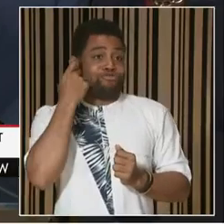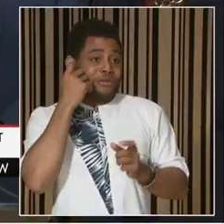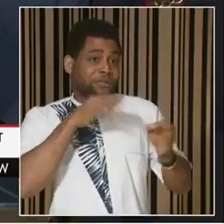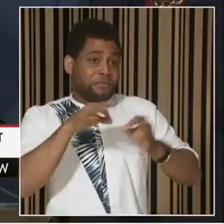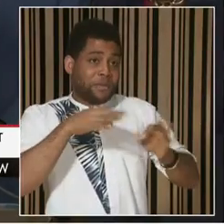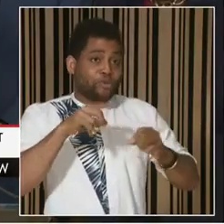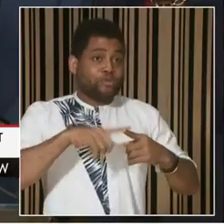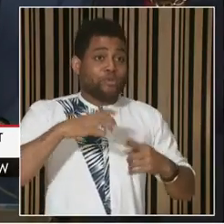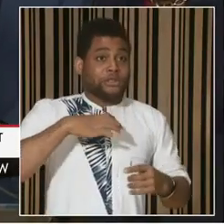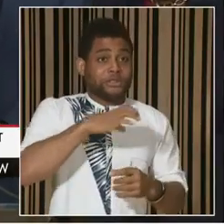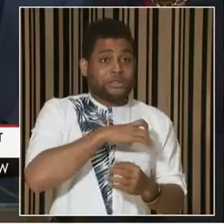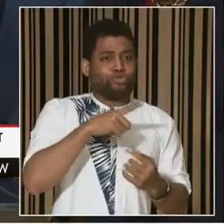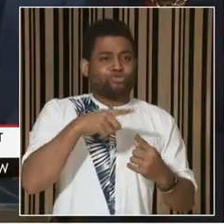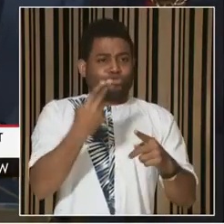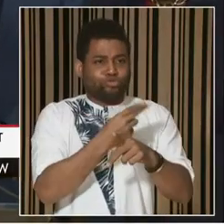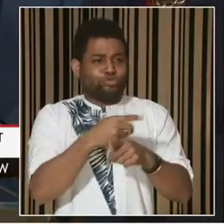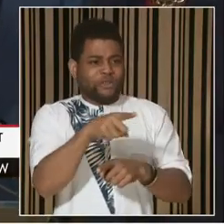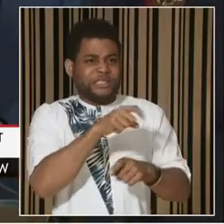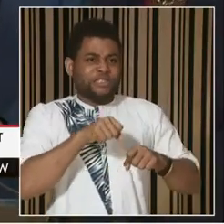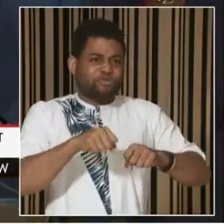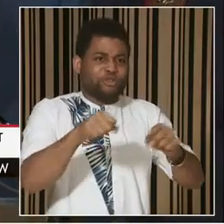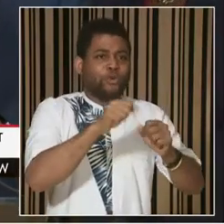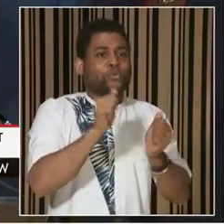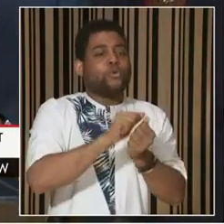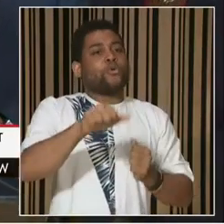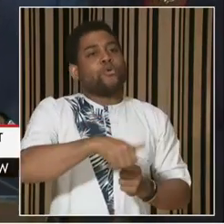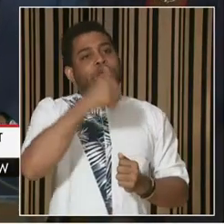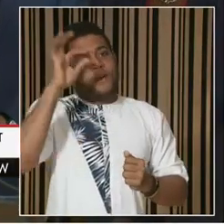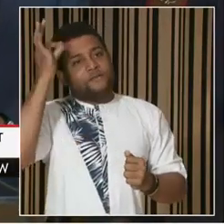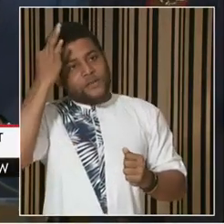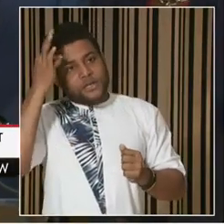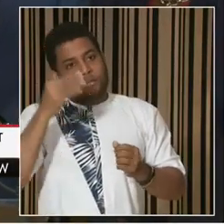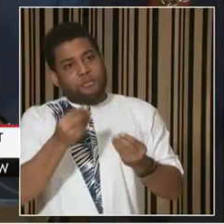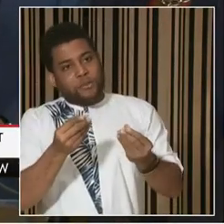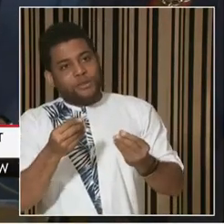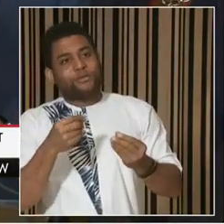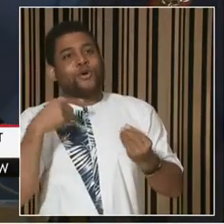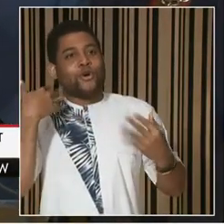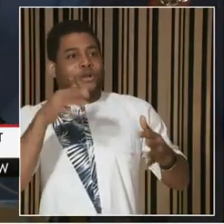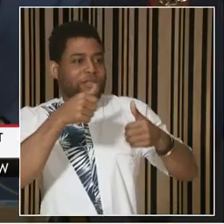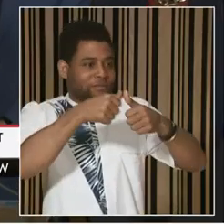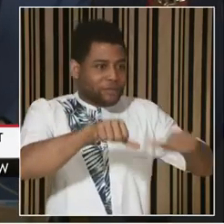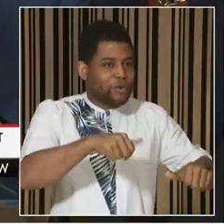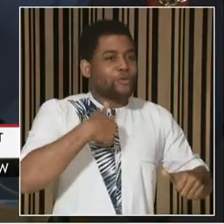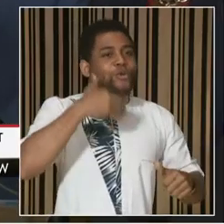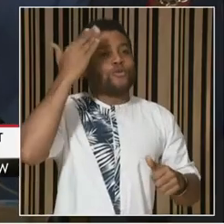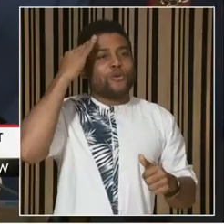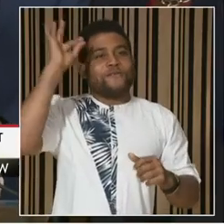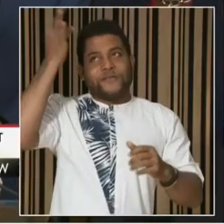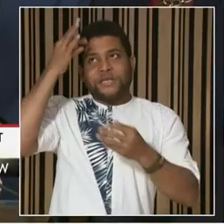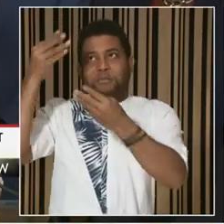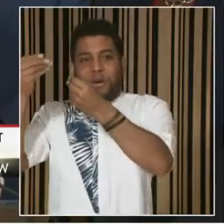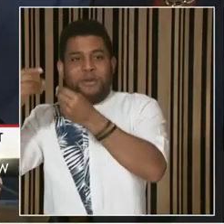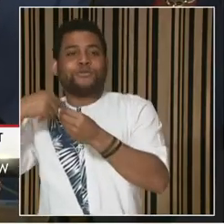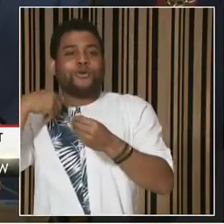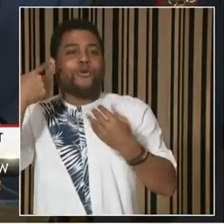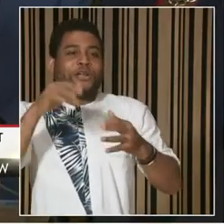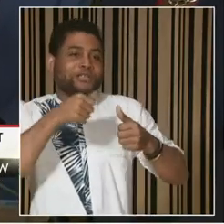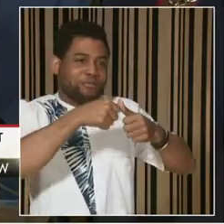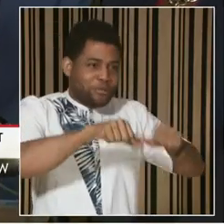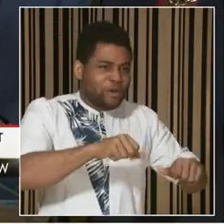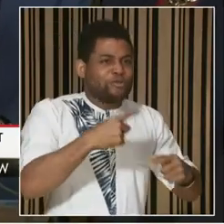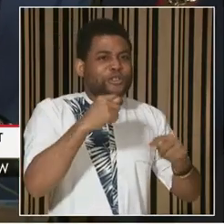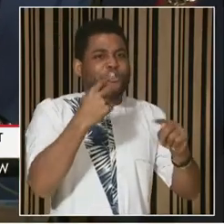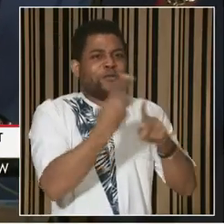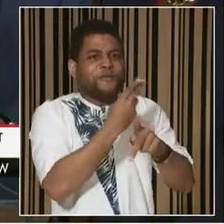strategy with other federal properties. We put down a down payment, even though it's their land, and then we work out how to get control of the property. Our